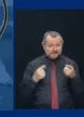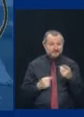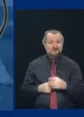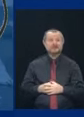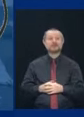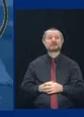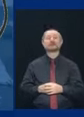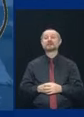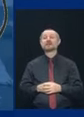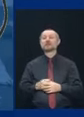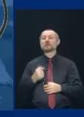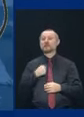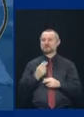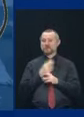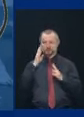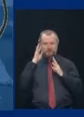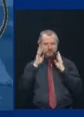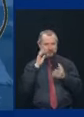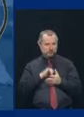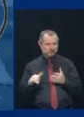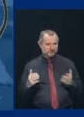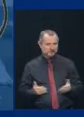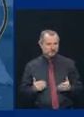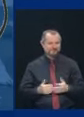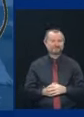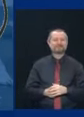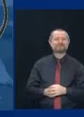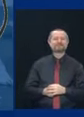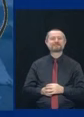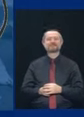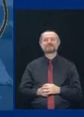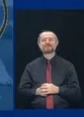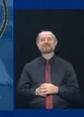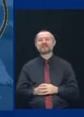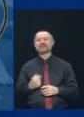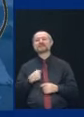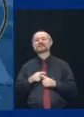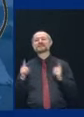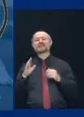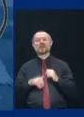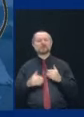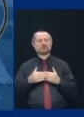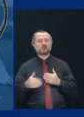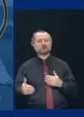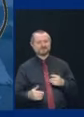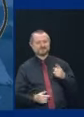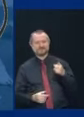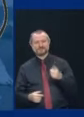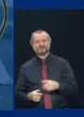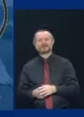also creative in New York. We are creative, and we do things a little different. And we have a special